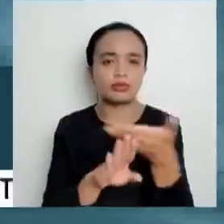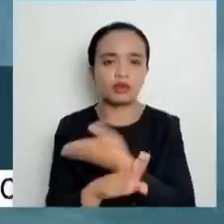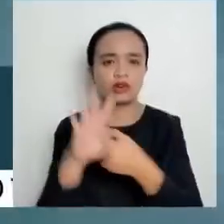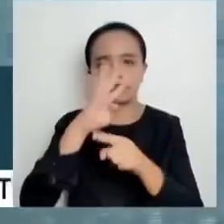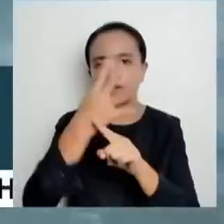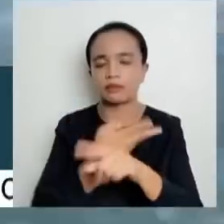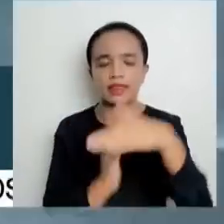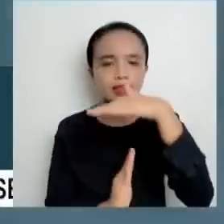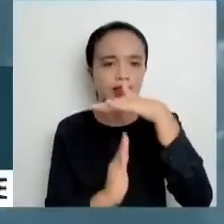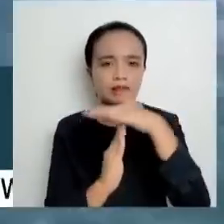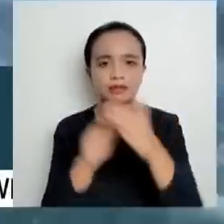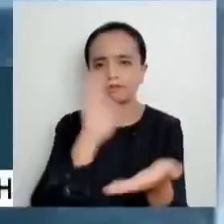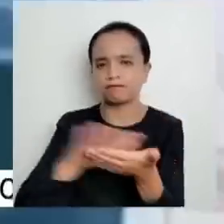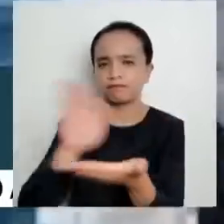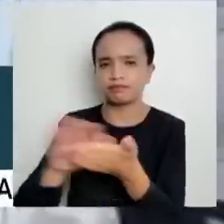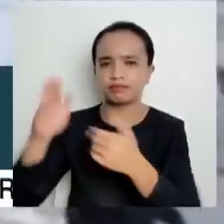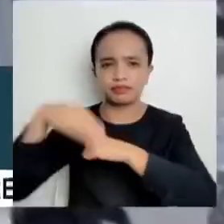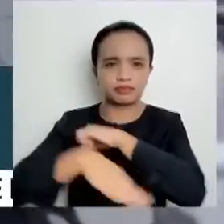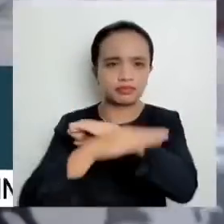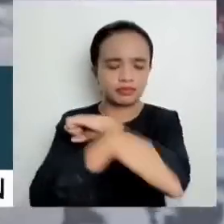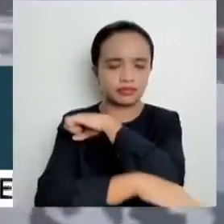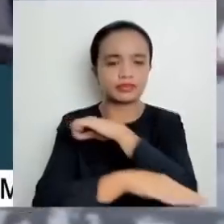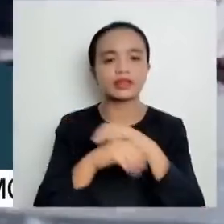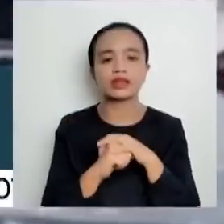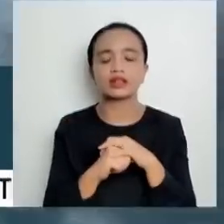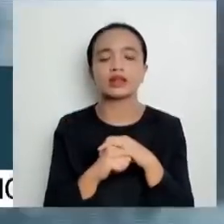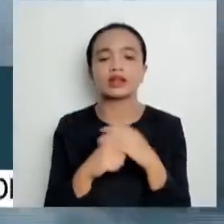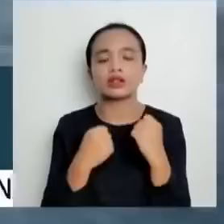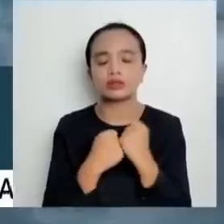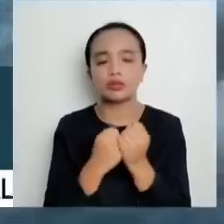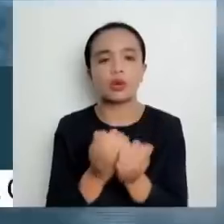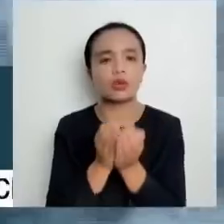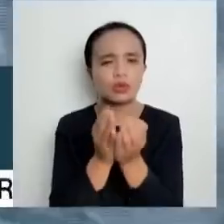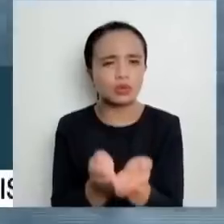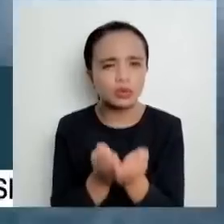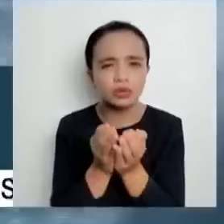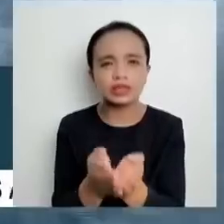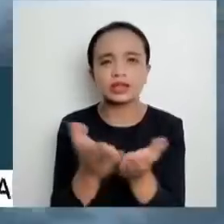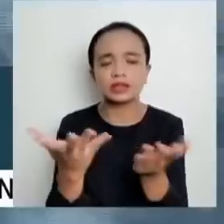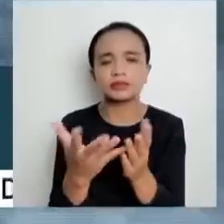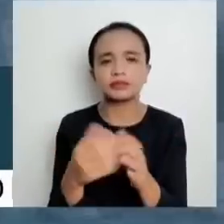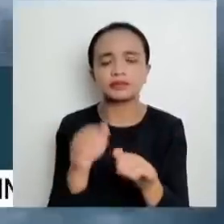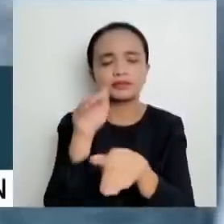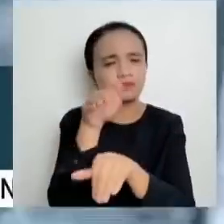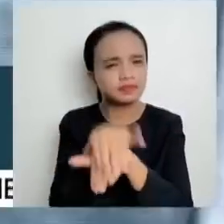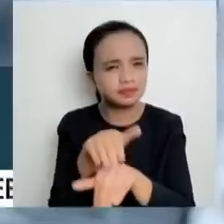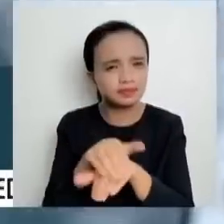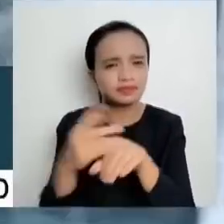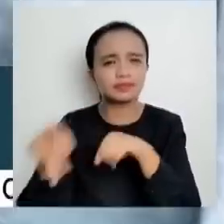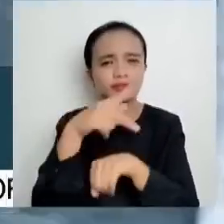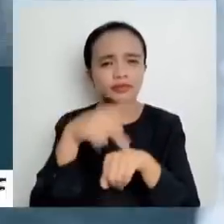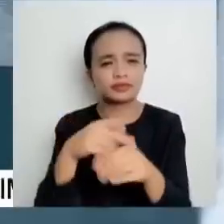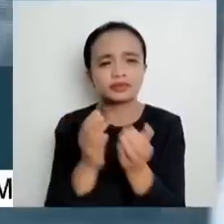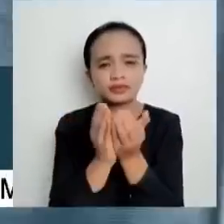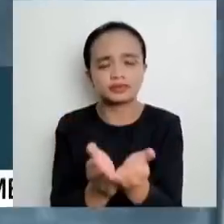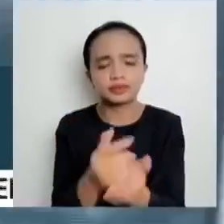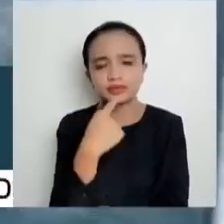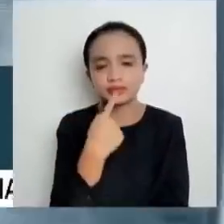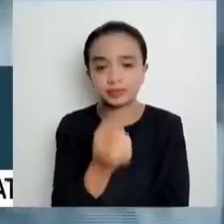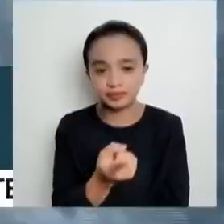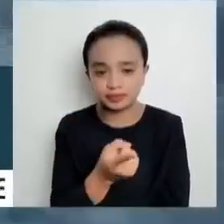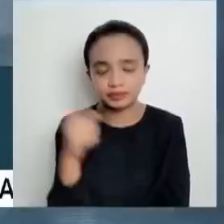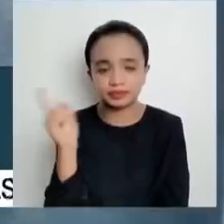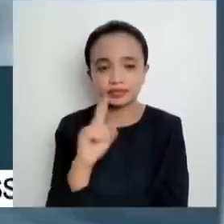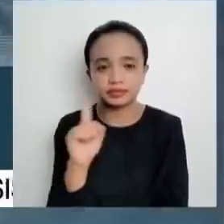a Monrovian-registered dynamic support vessel Fire Opal arriving in Oriental Mindoro, the Philippine Coast Guard says the siphoning of the